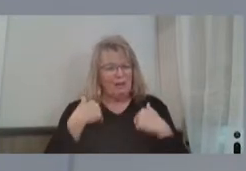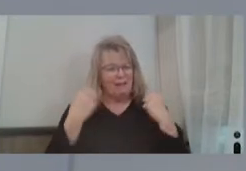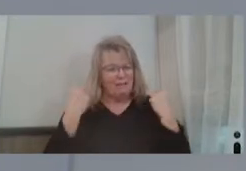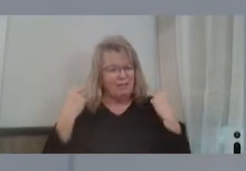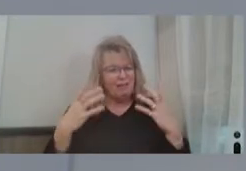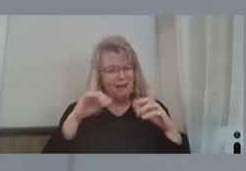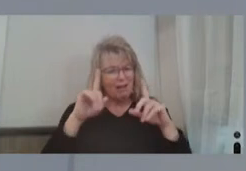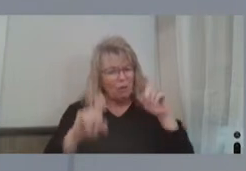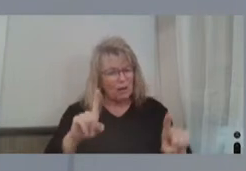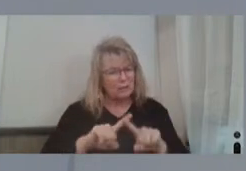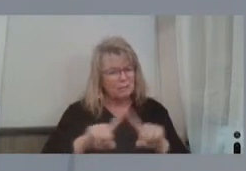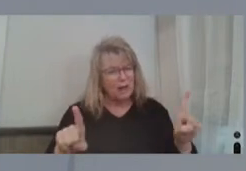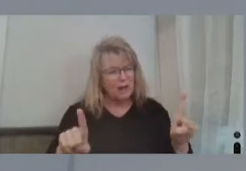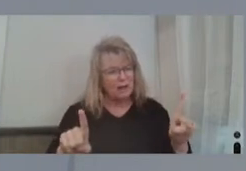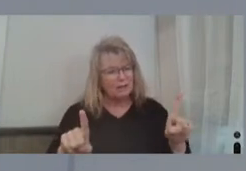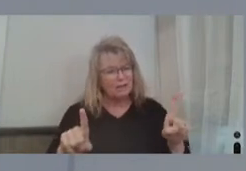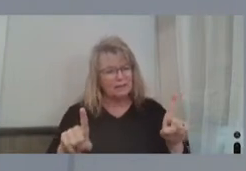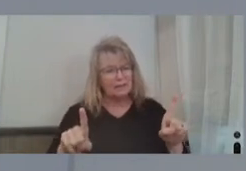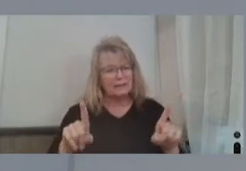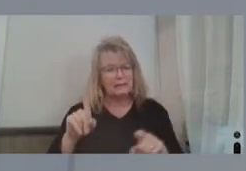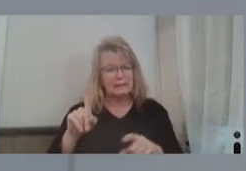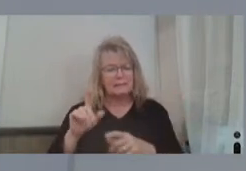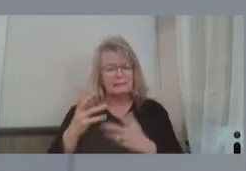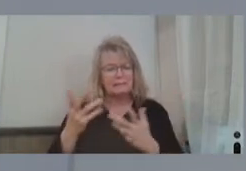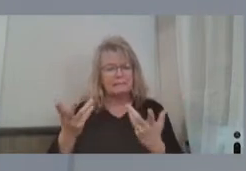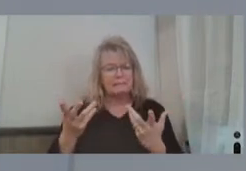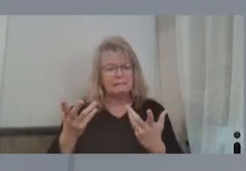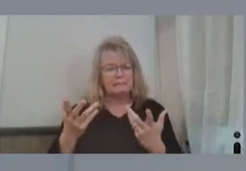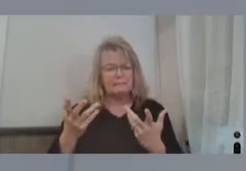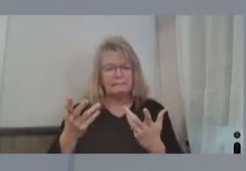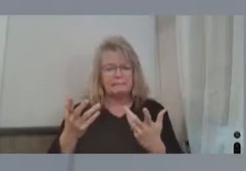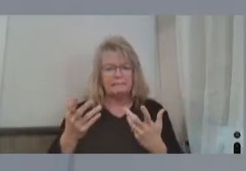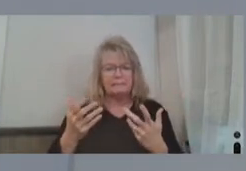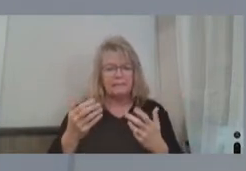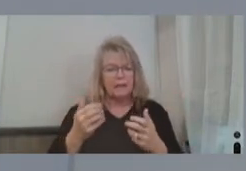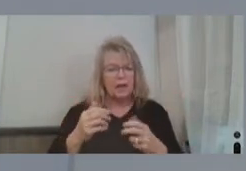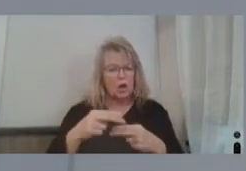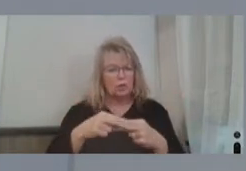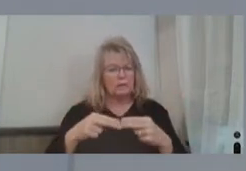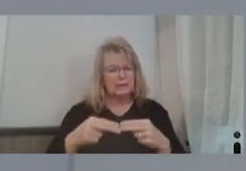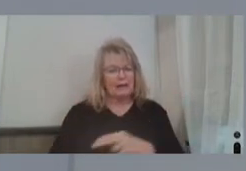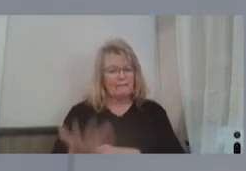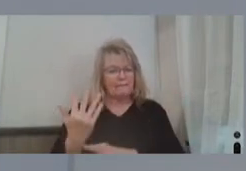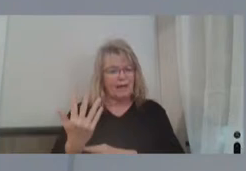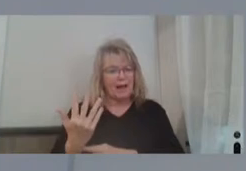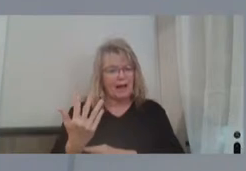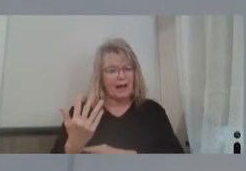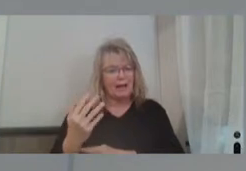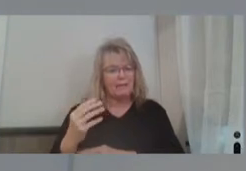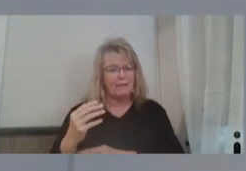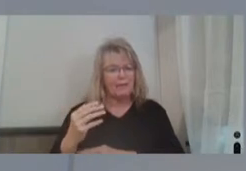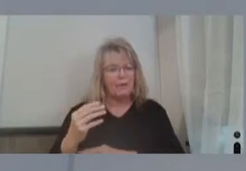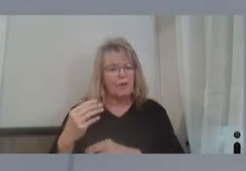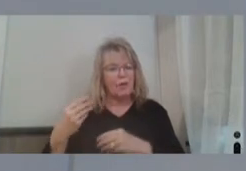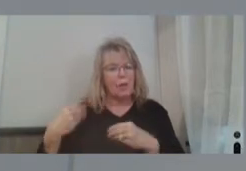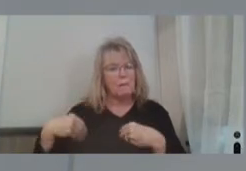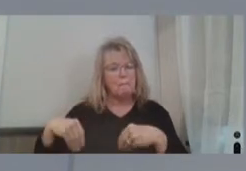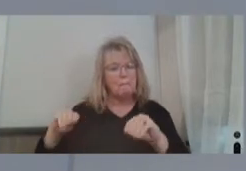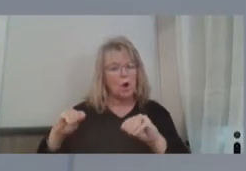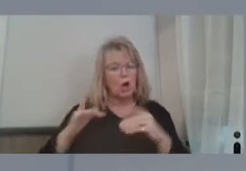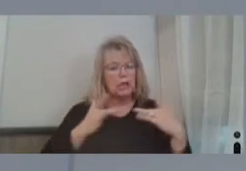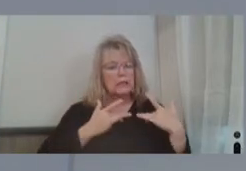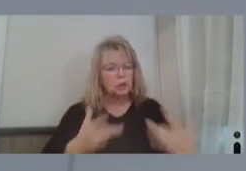would say, though, is that on slide 5, where you have the market trends, and we understand the